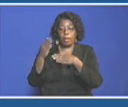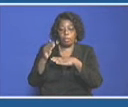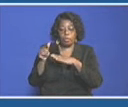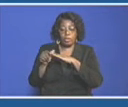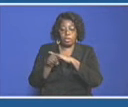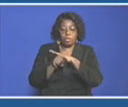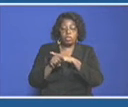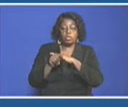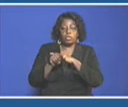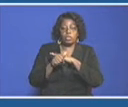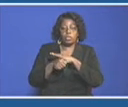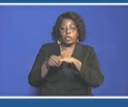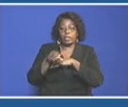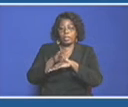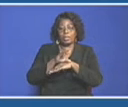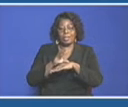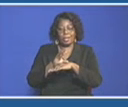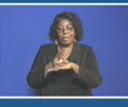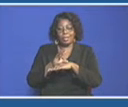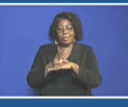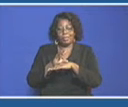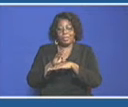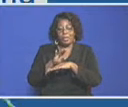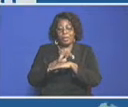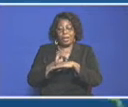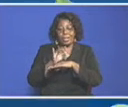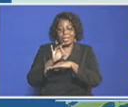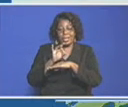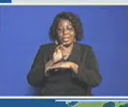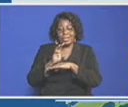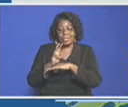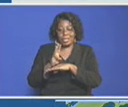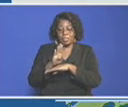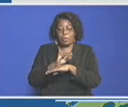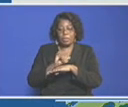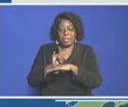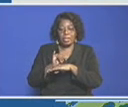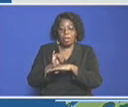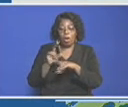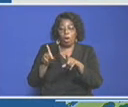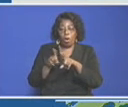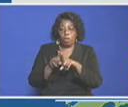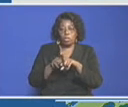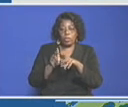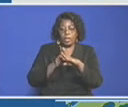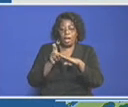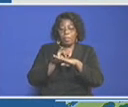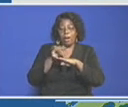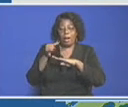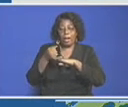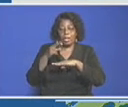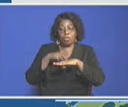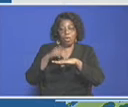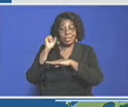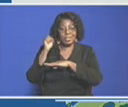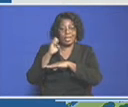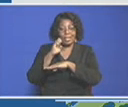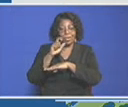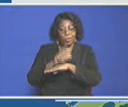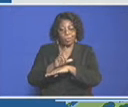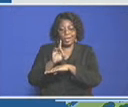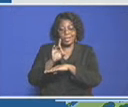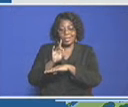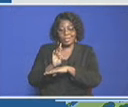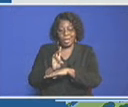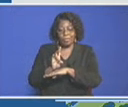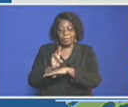and Marsh Harbor, Abaco, the Barry Islands, 87. 86 in Allistown, Bimini, 86 also in Harbor Island. Rock Sound, Eleuthera,